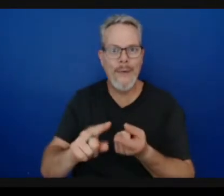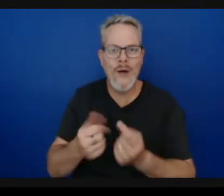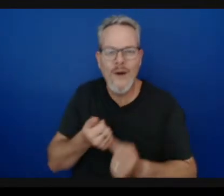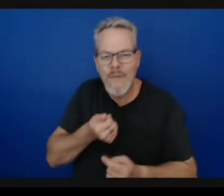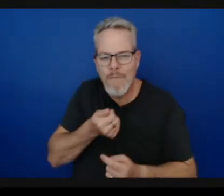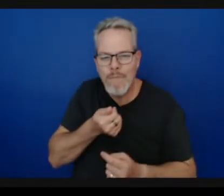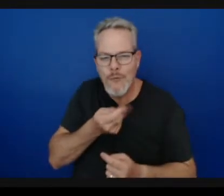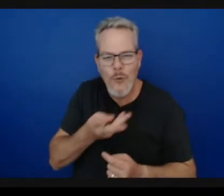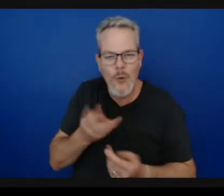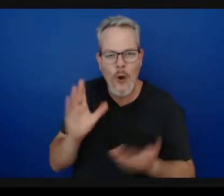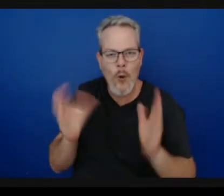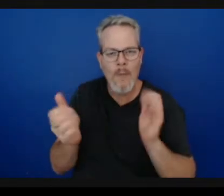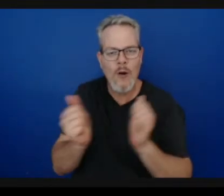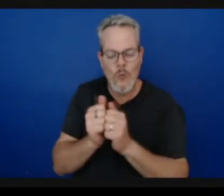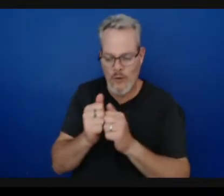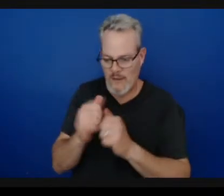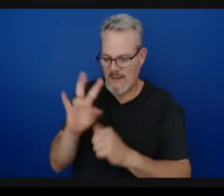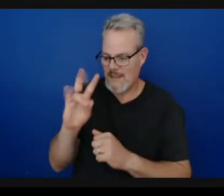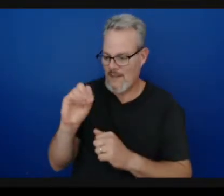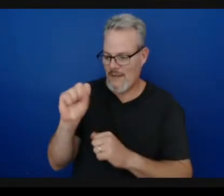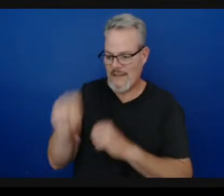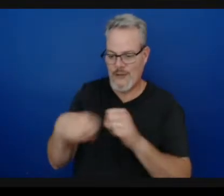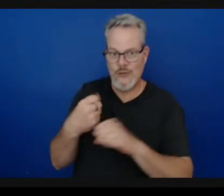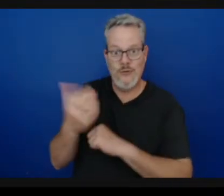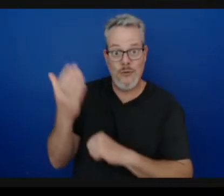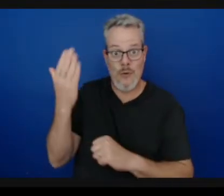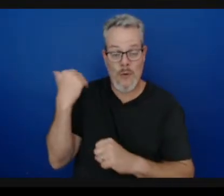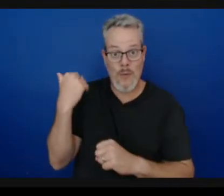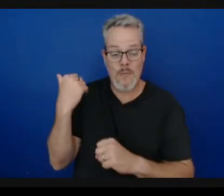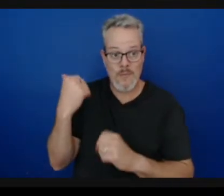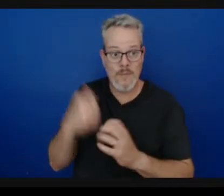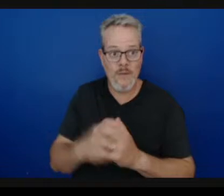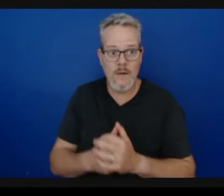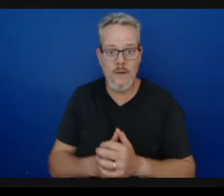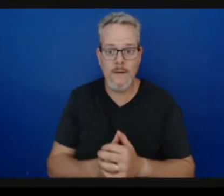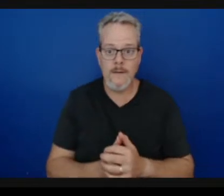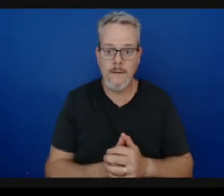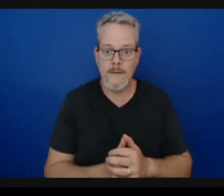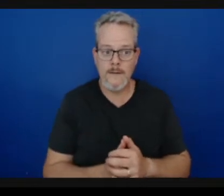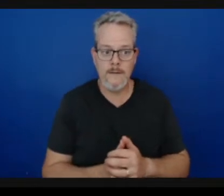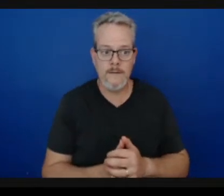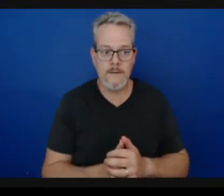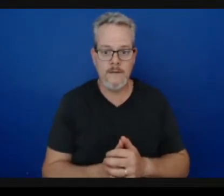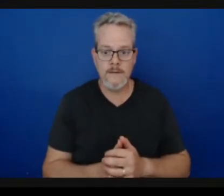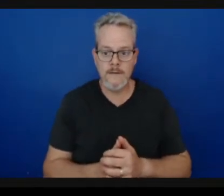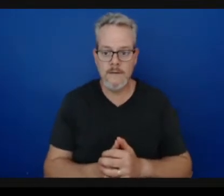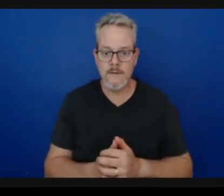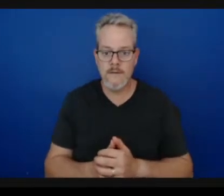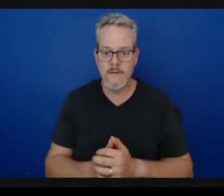in 55. So the same pinch points. I guess where you're looking at, yeah.